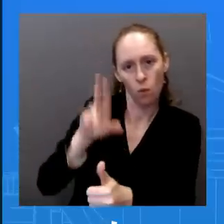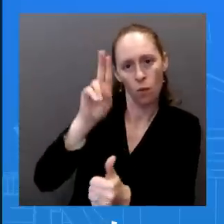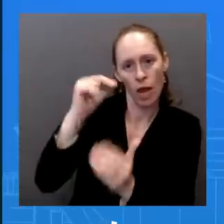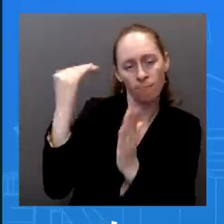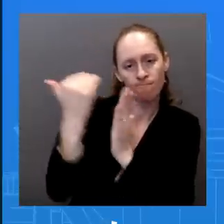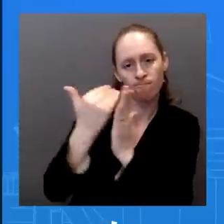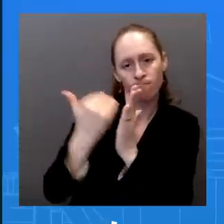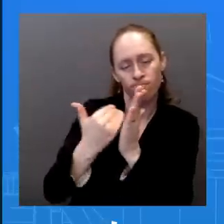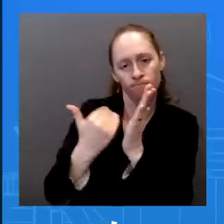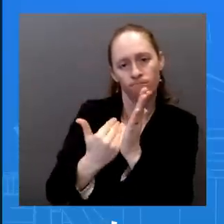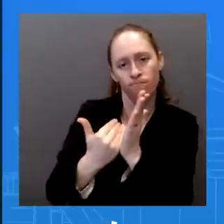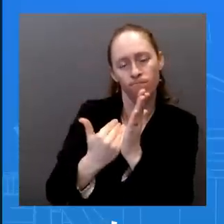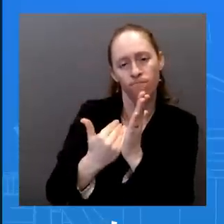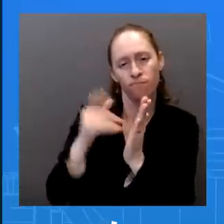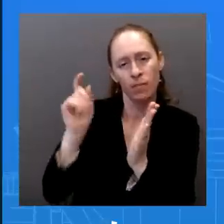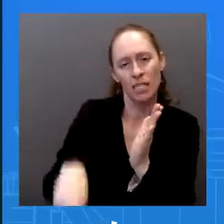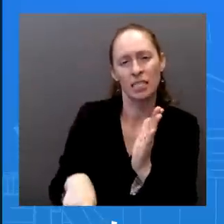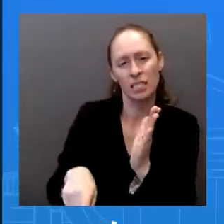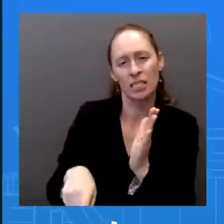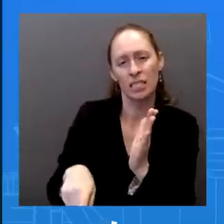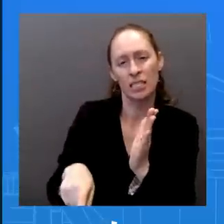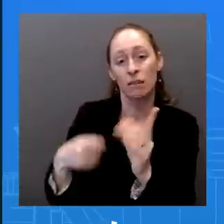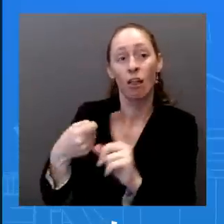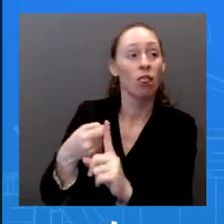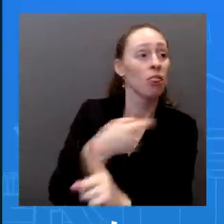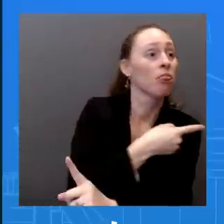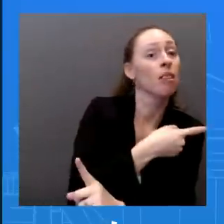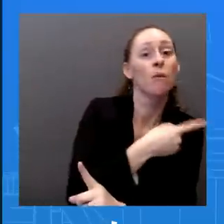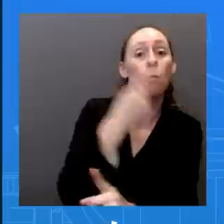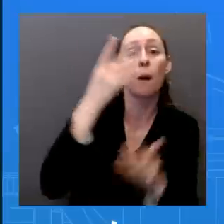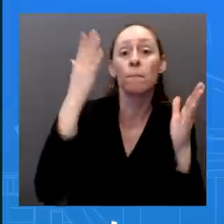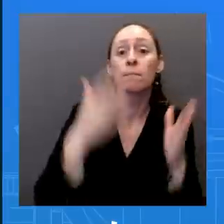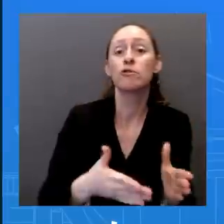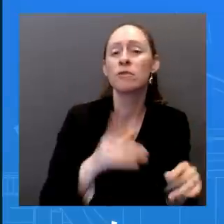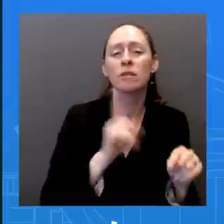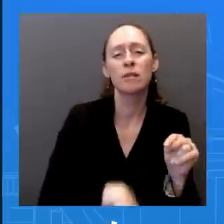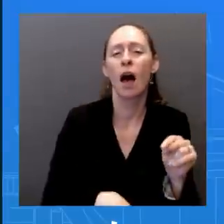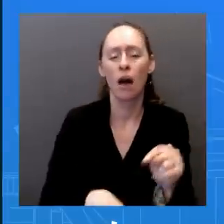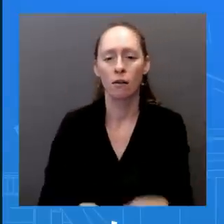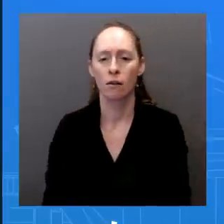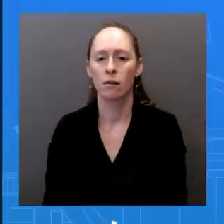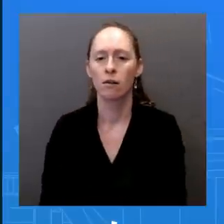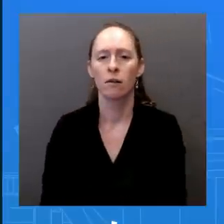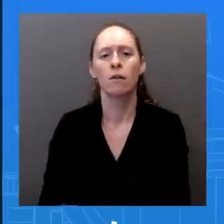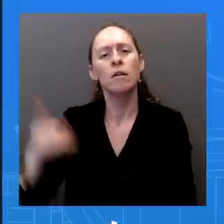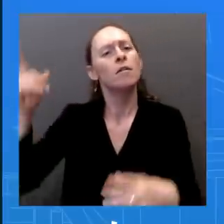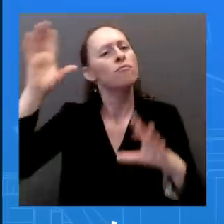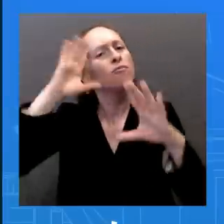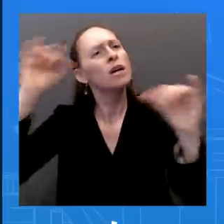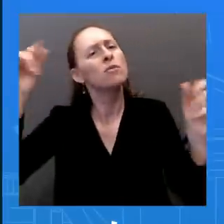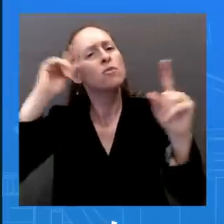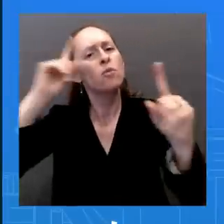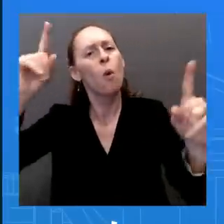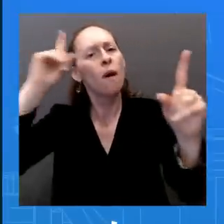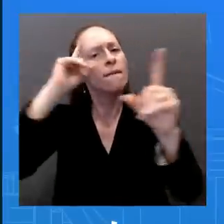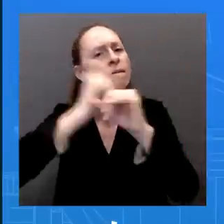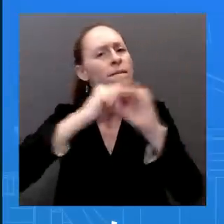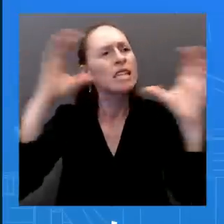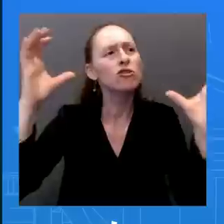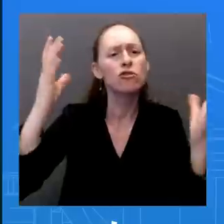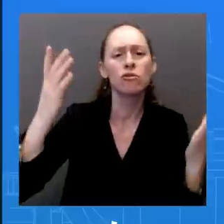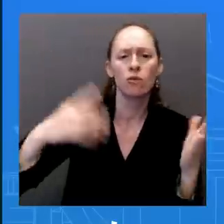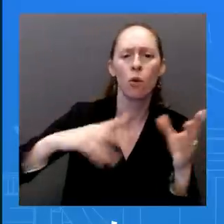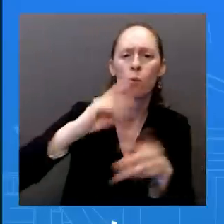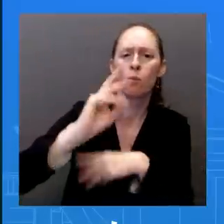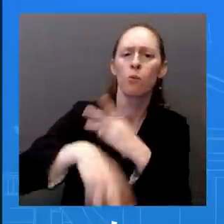what that world looks like, a world of greater human rights and human dignity, and also be able to speak collectively to the entire